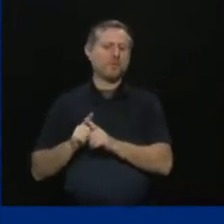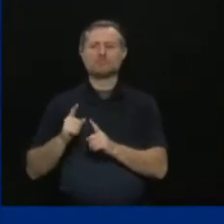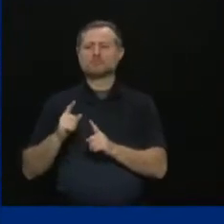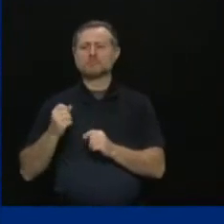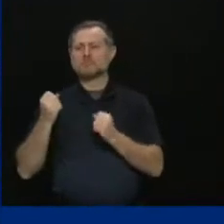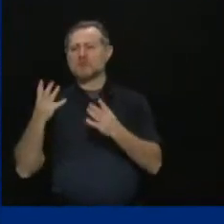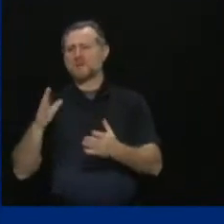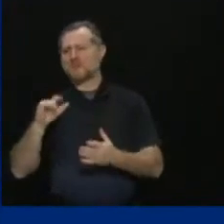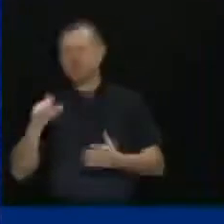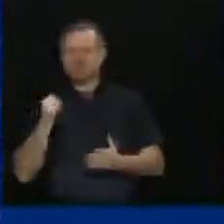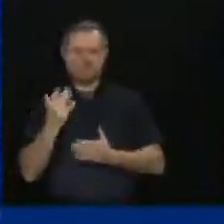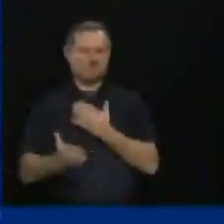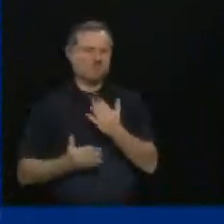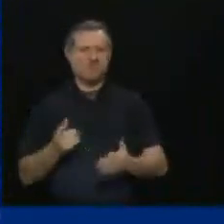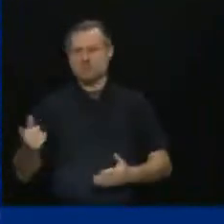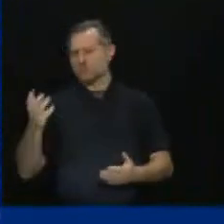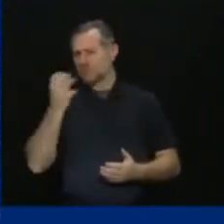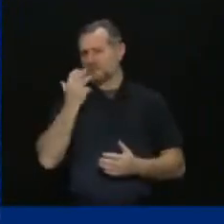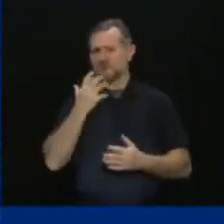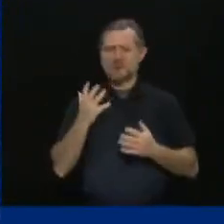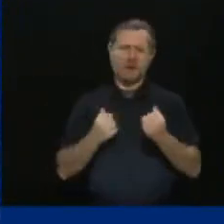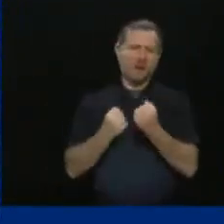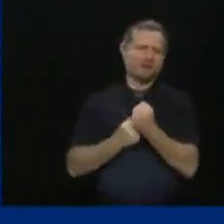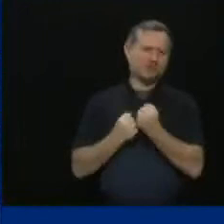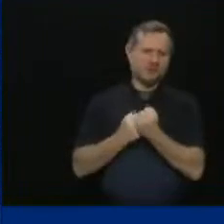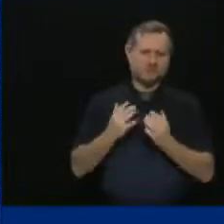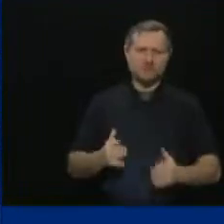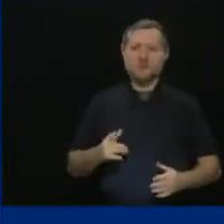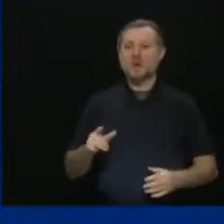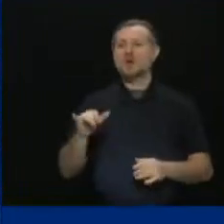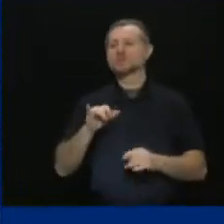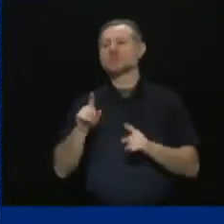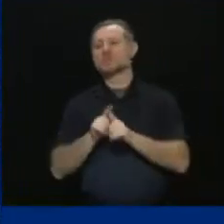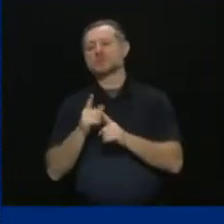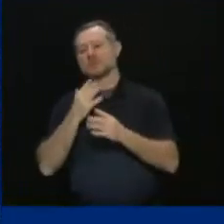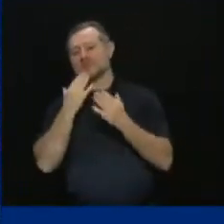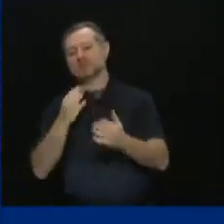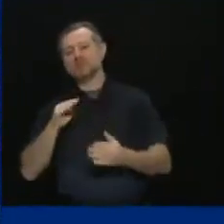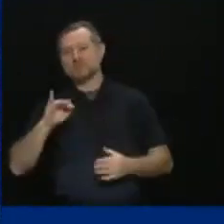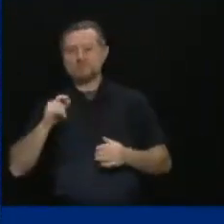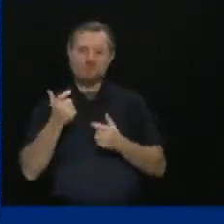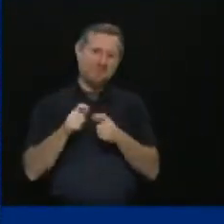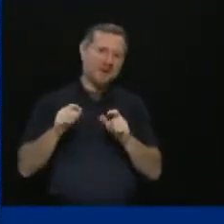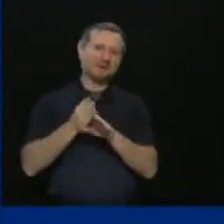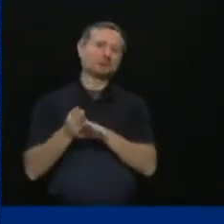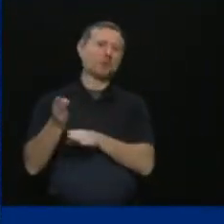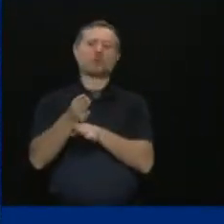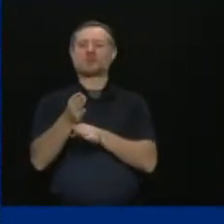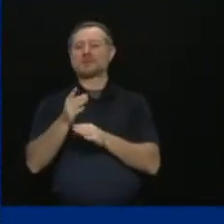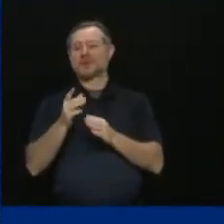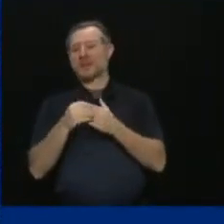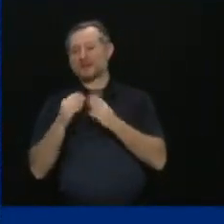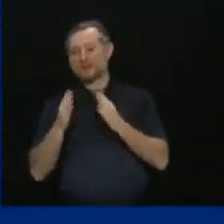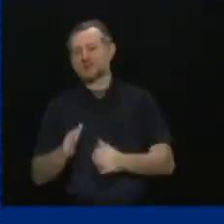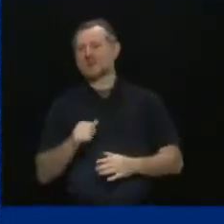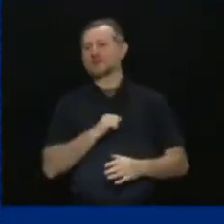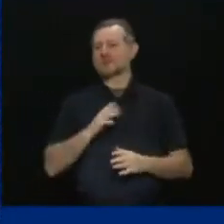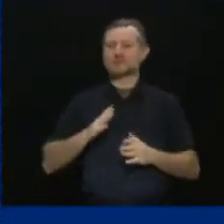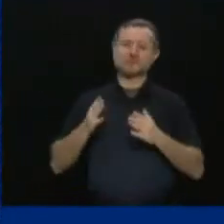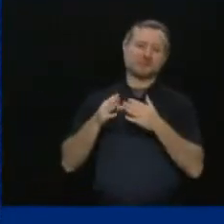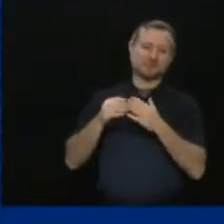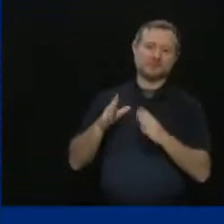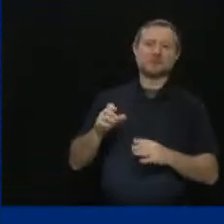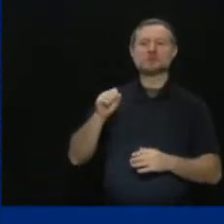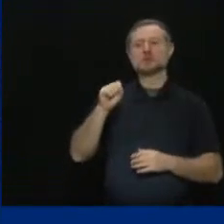advocate and partner. We also want to thank our Majority Leader, State Senator Andrea Stewart-Cousins, for her